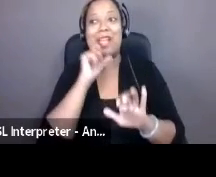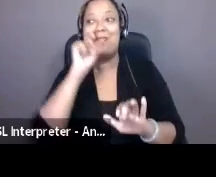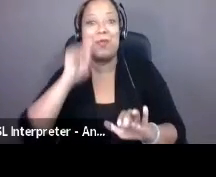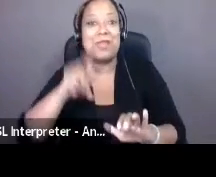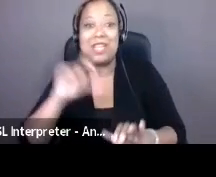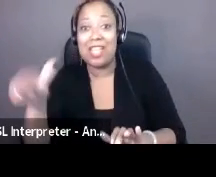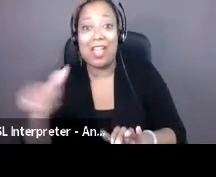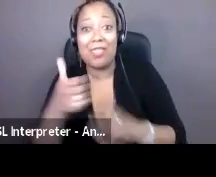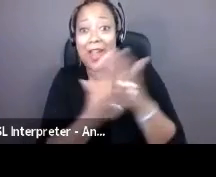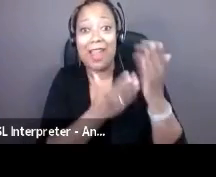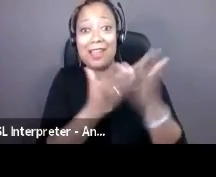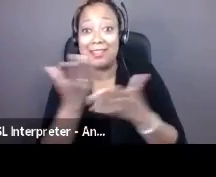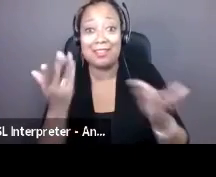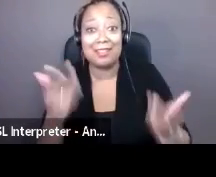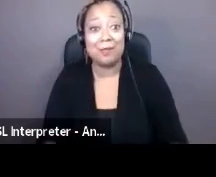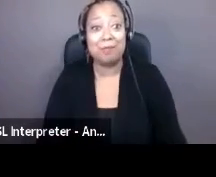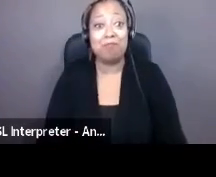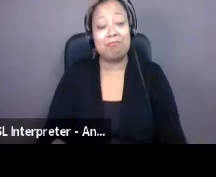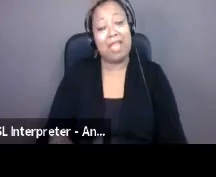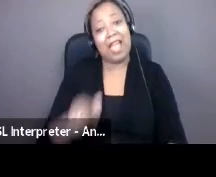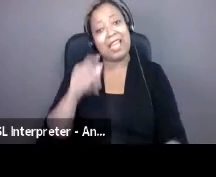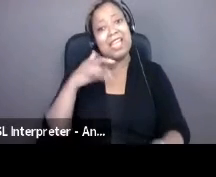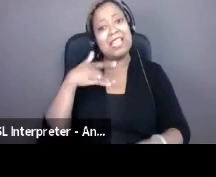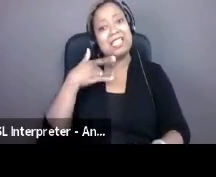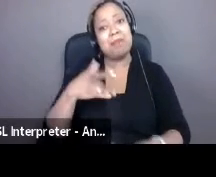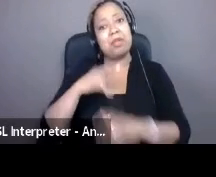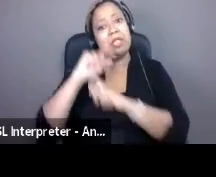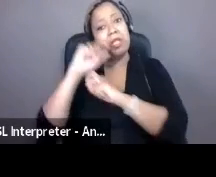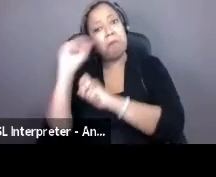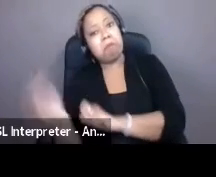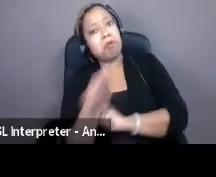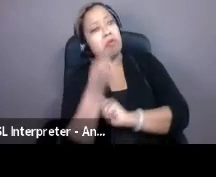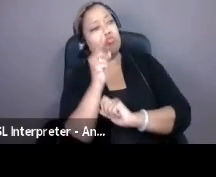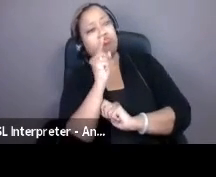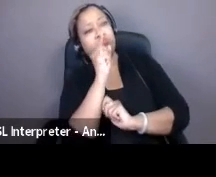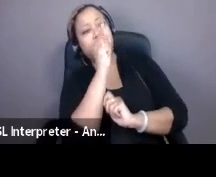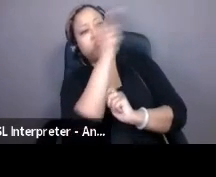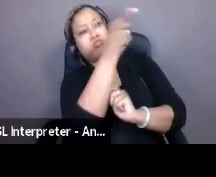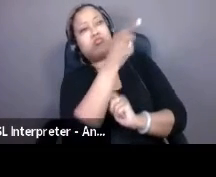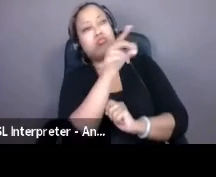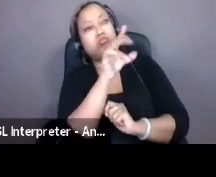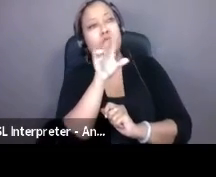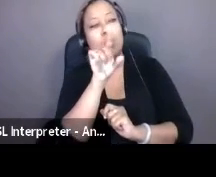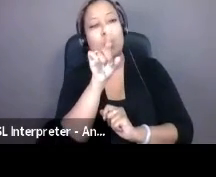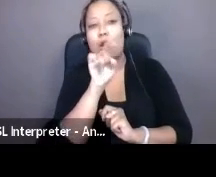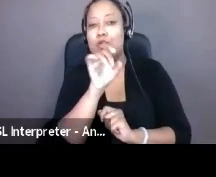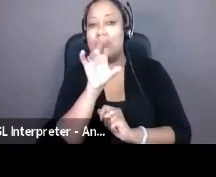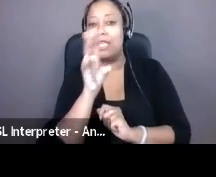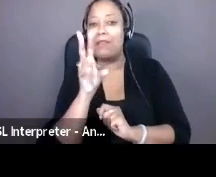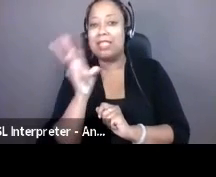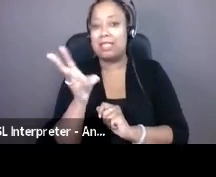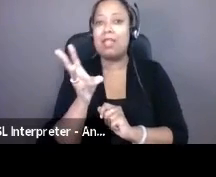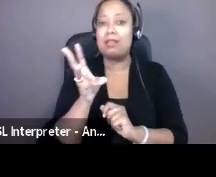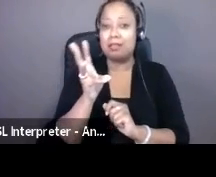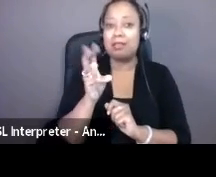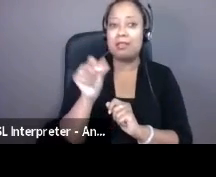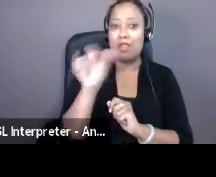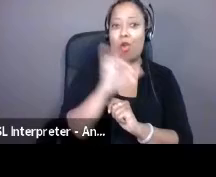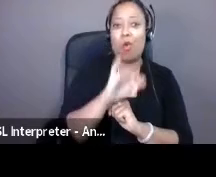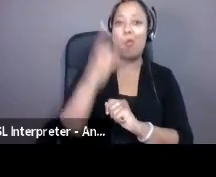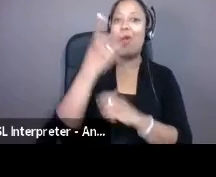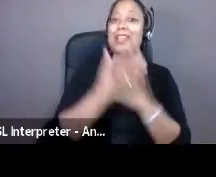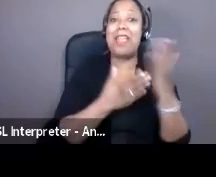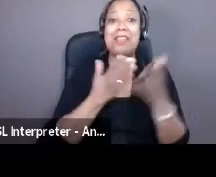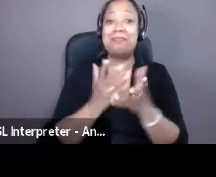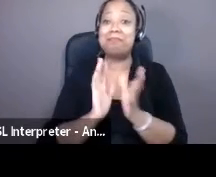hand. I can usually drive about 176 yards was my longest drive. One hand. That's